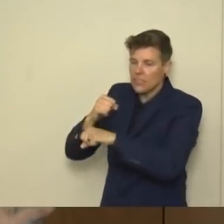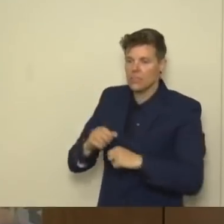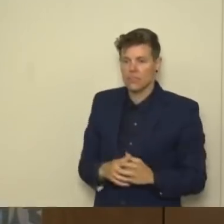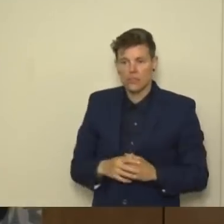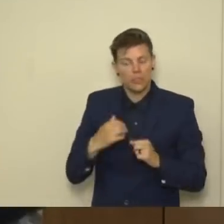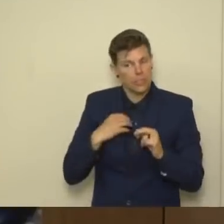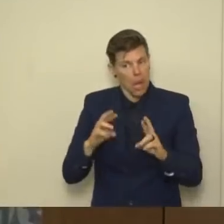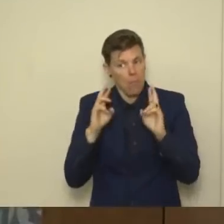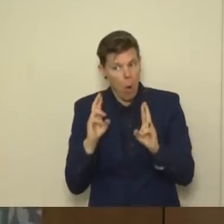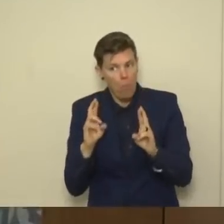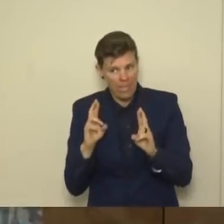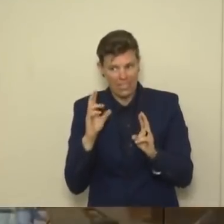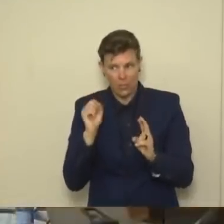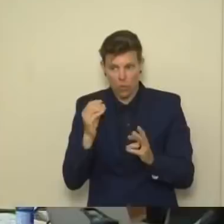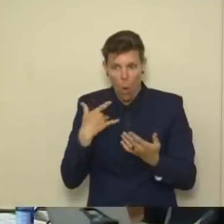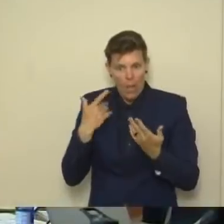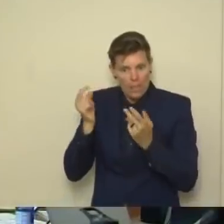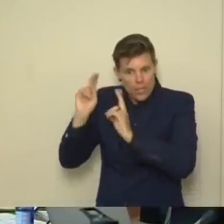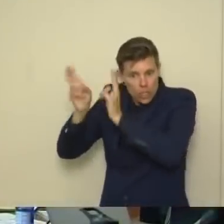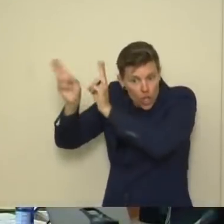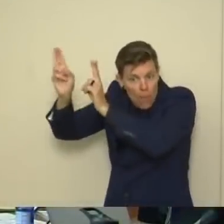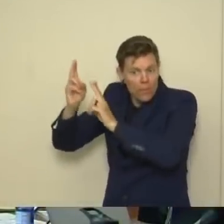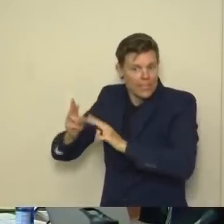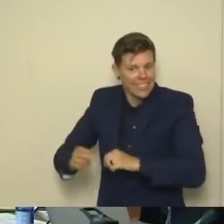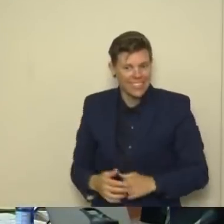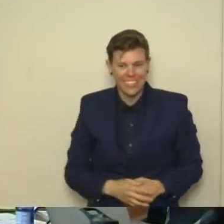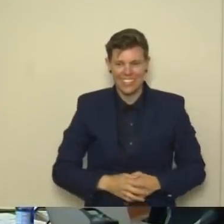sooner than they are. Secretary.